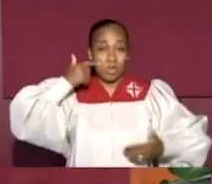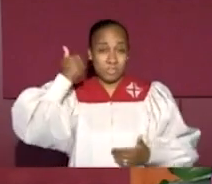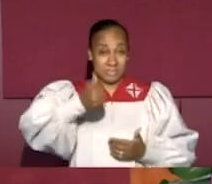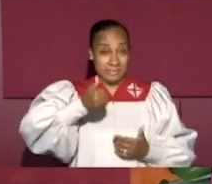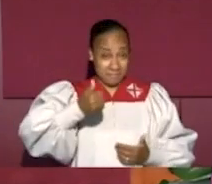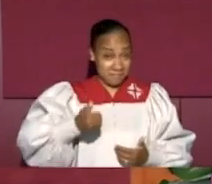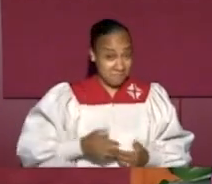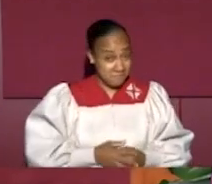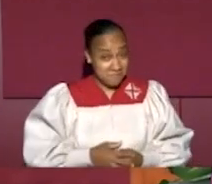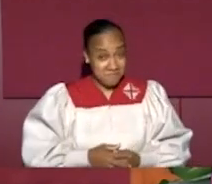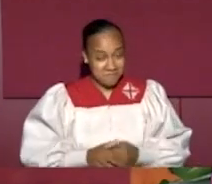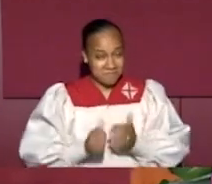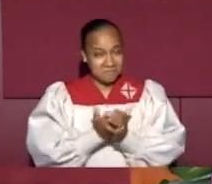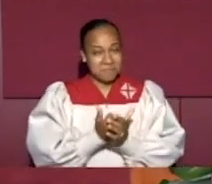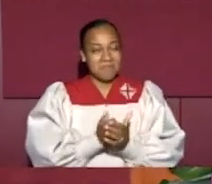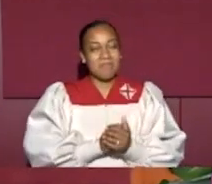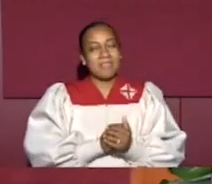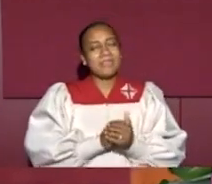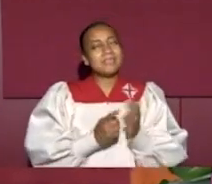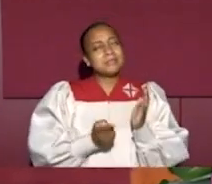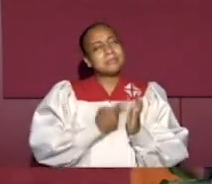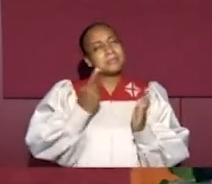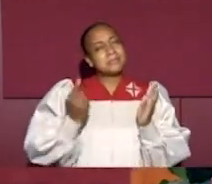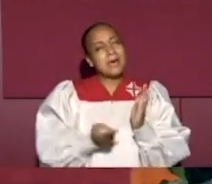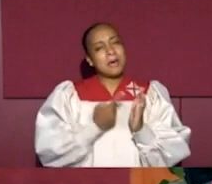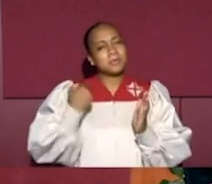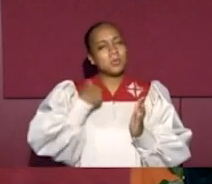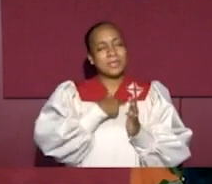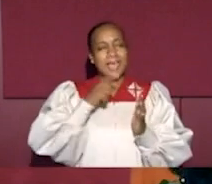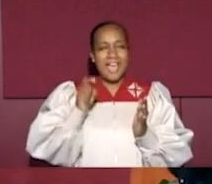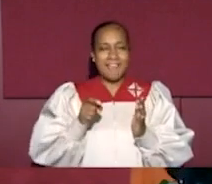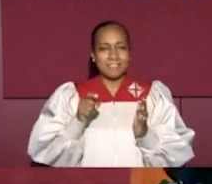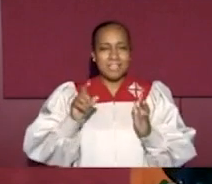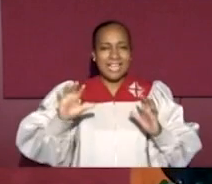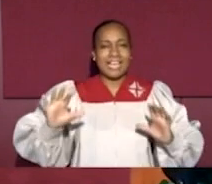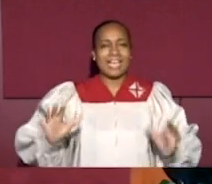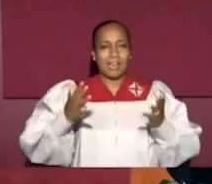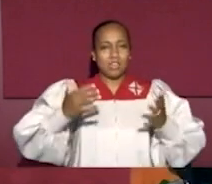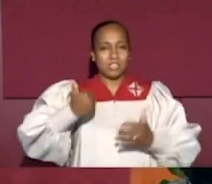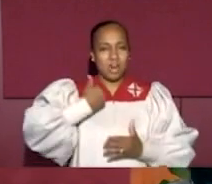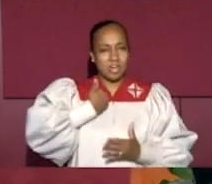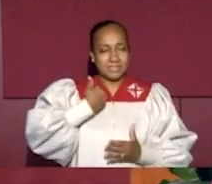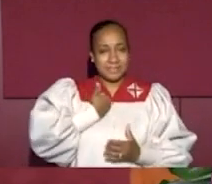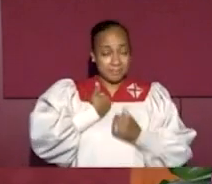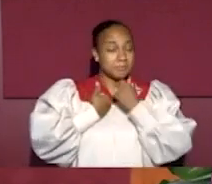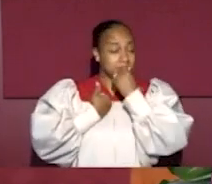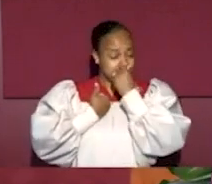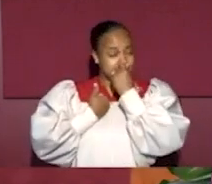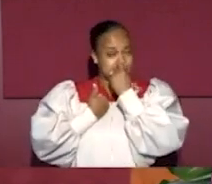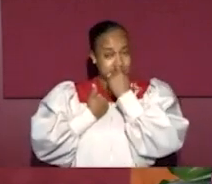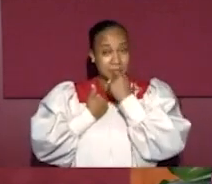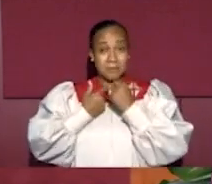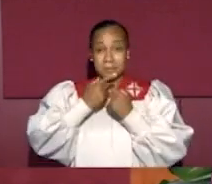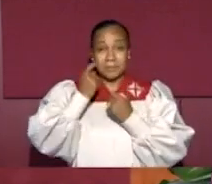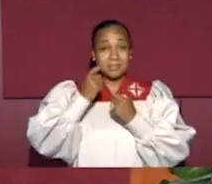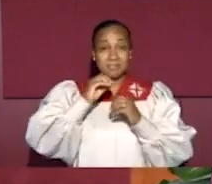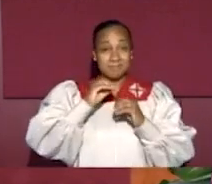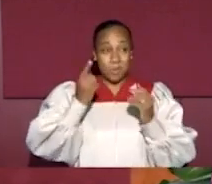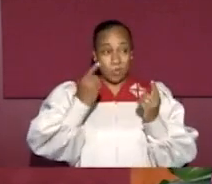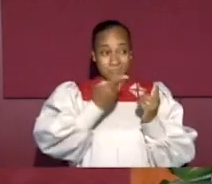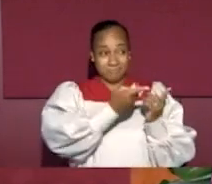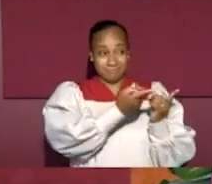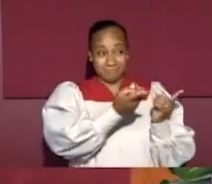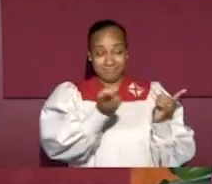yourself. Amen? And so there are times where we have to encourage ourselves, because there's nobody